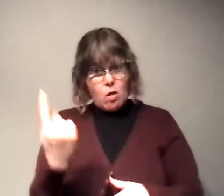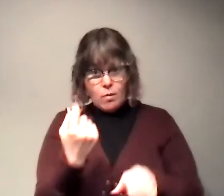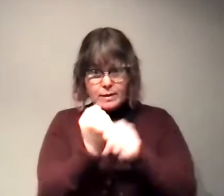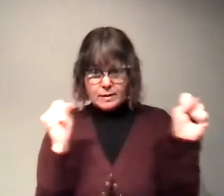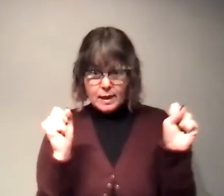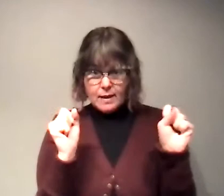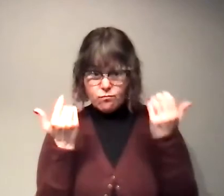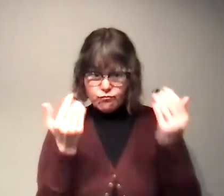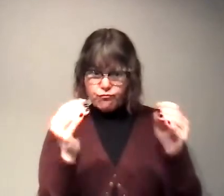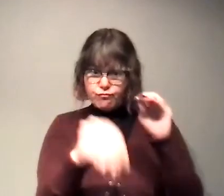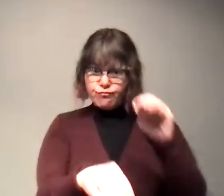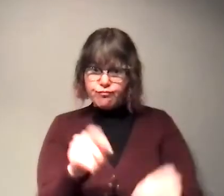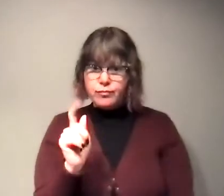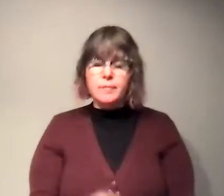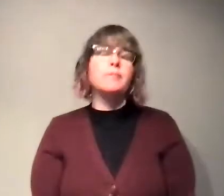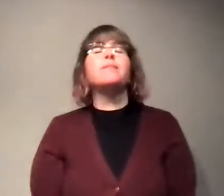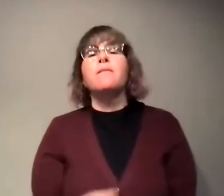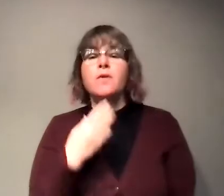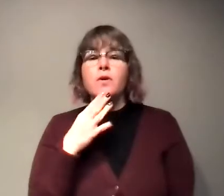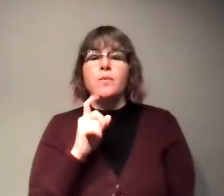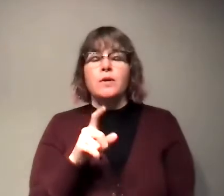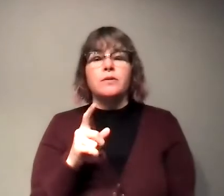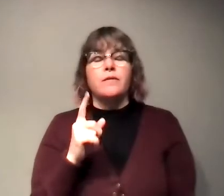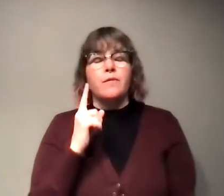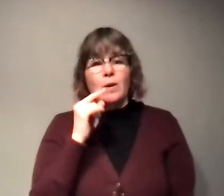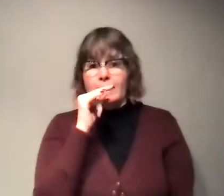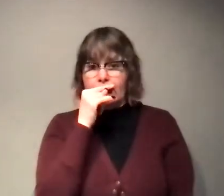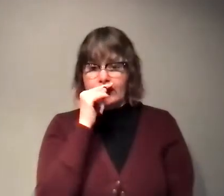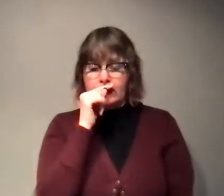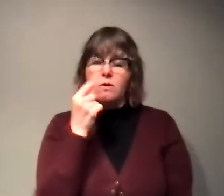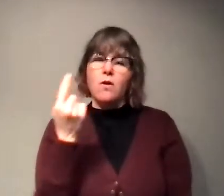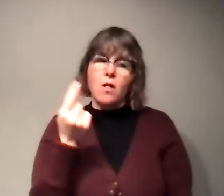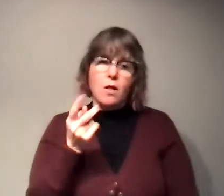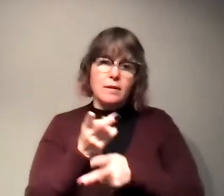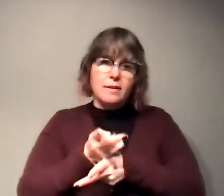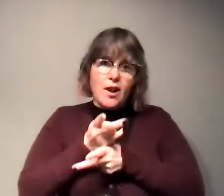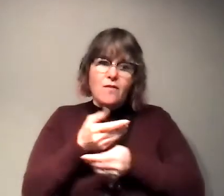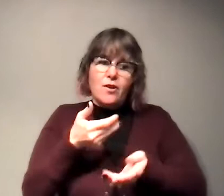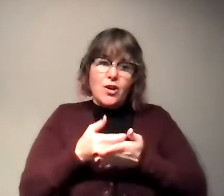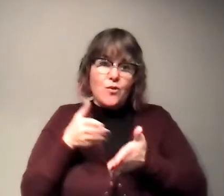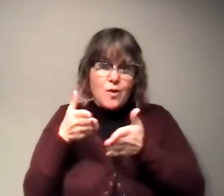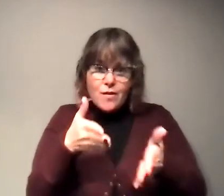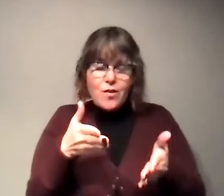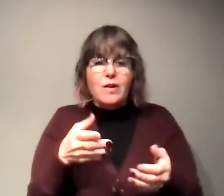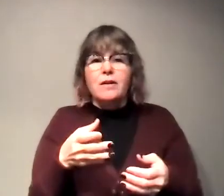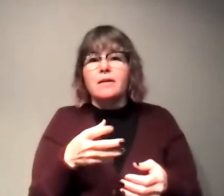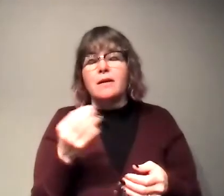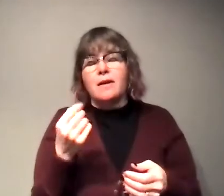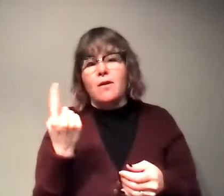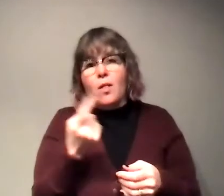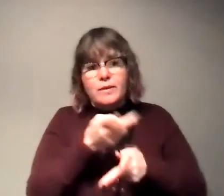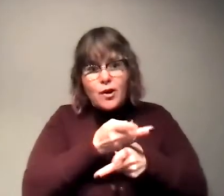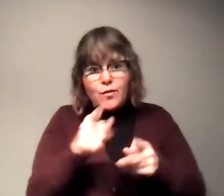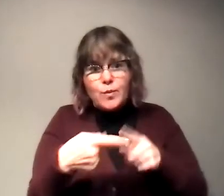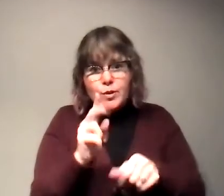That's a great question. And I'd say, especially for kids, you should always be careful next to a river, and you should always be careful when using tools, and make sure you